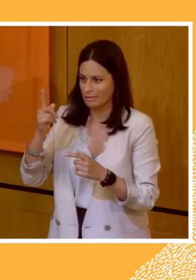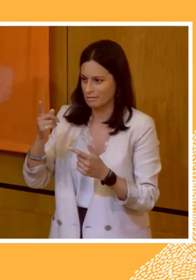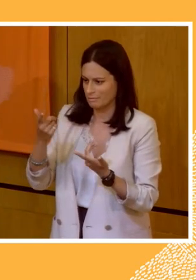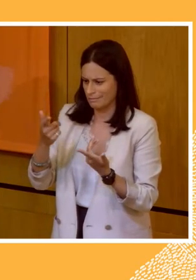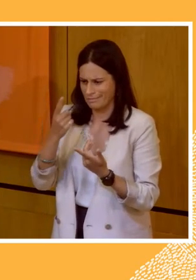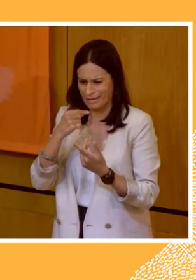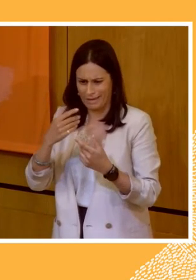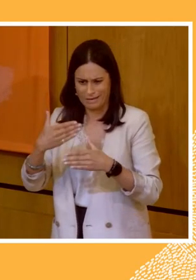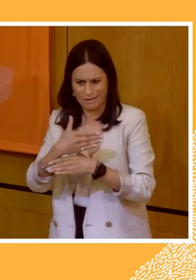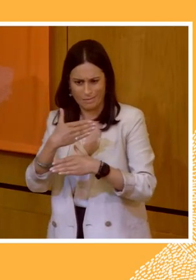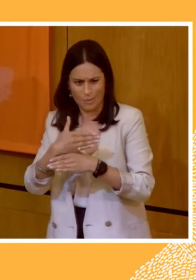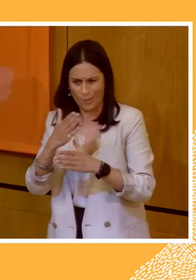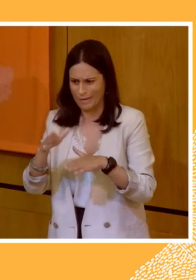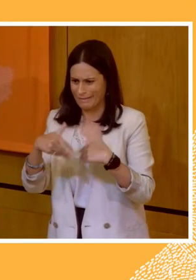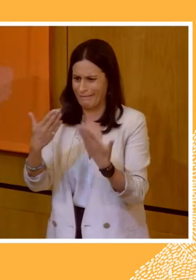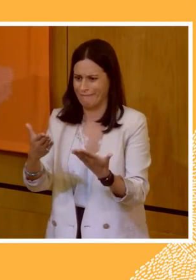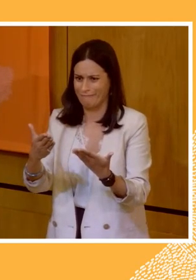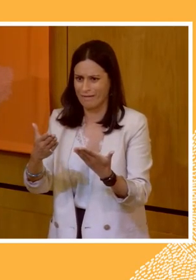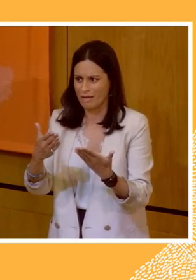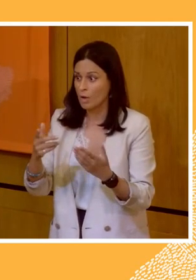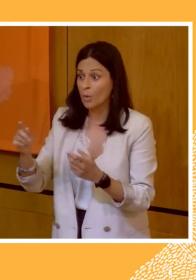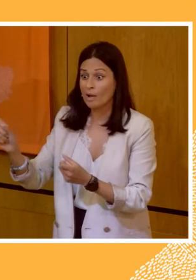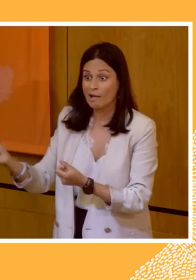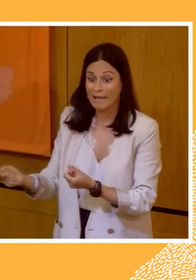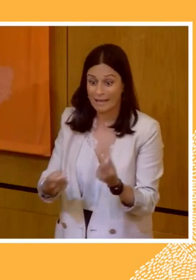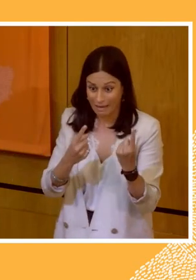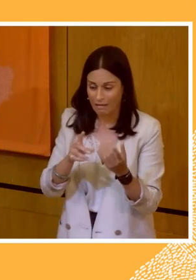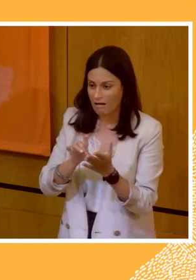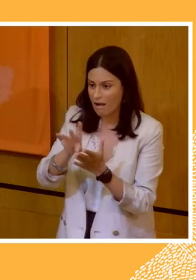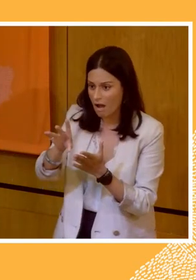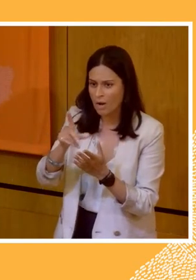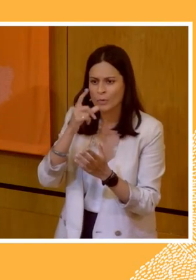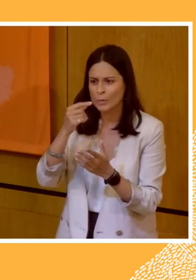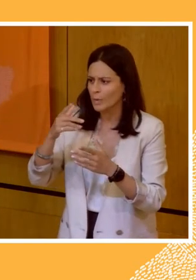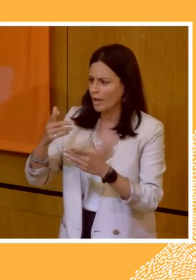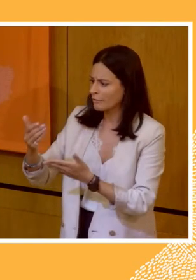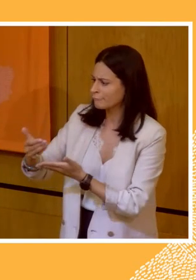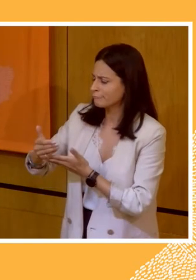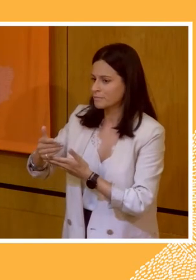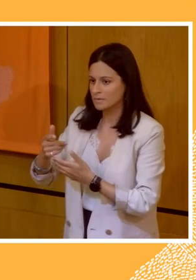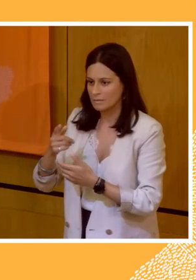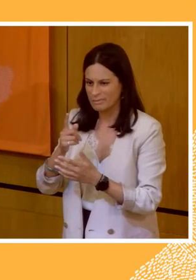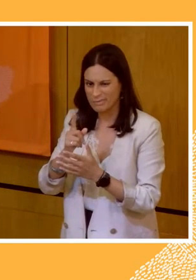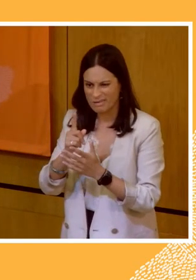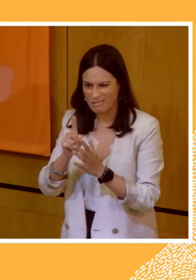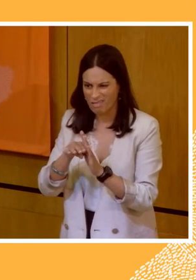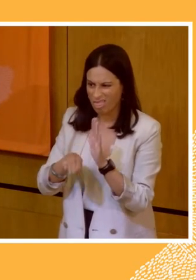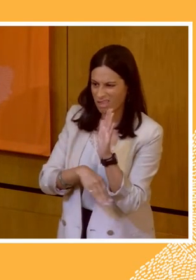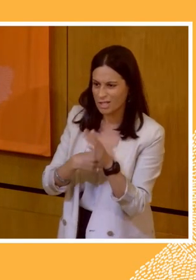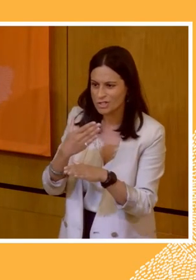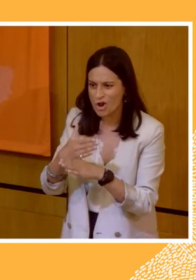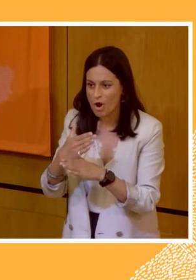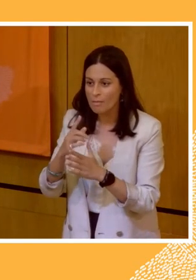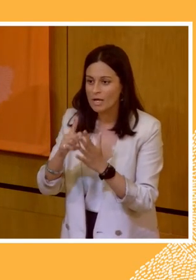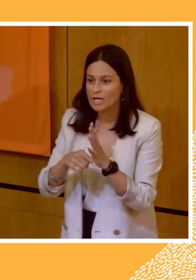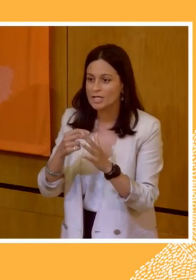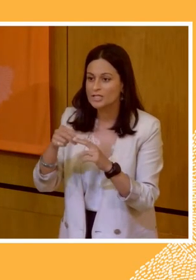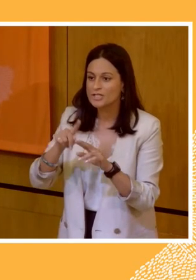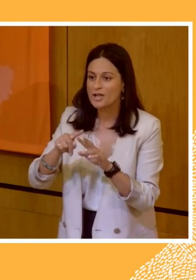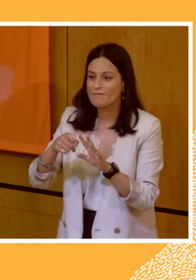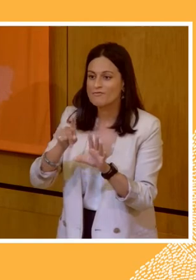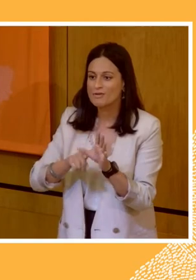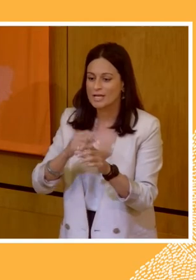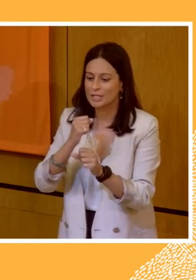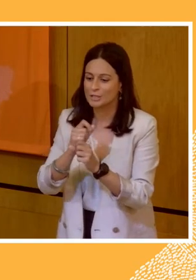could employ it, at least to give the people who you kicked out of the forest a job to guard the forest, but no. But Jeffrey GPS was